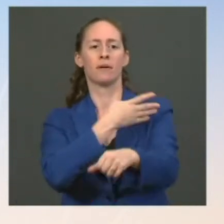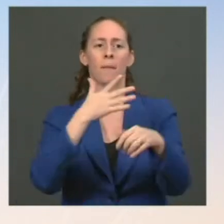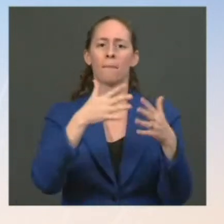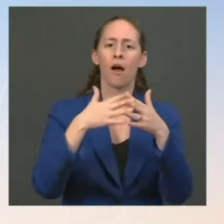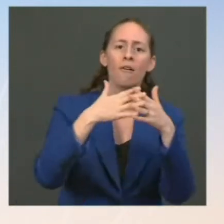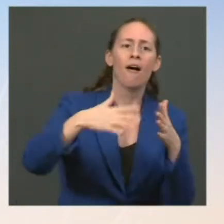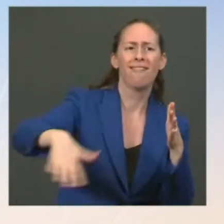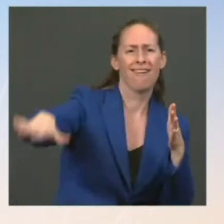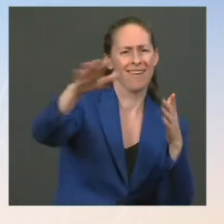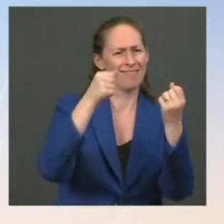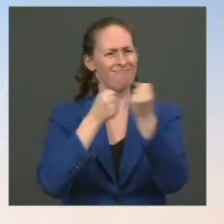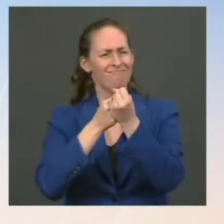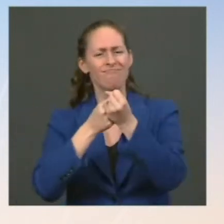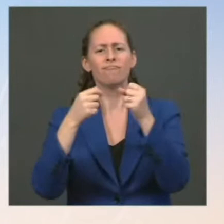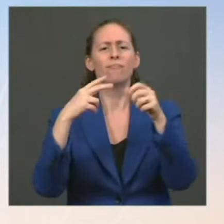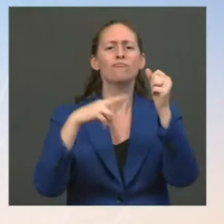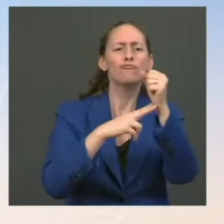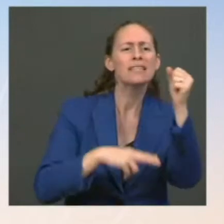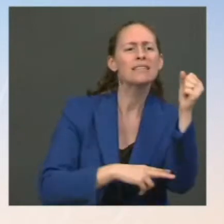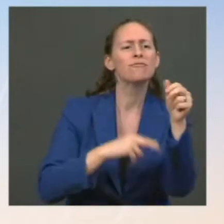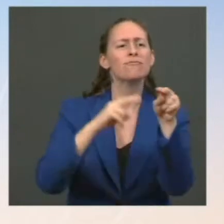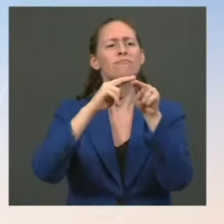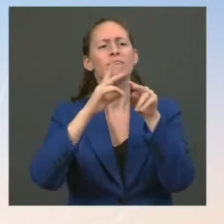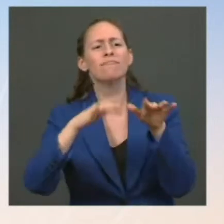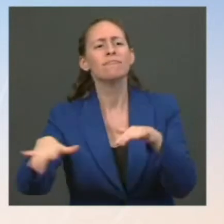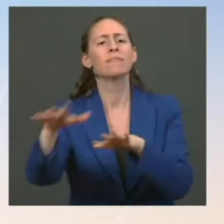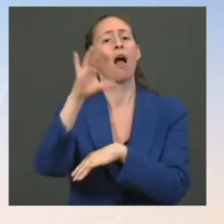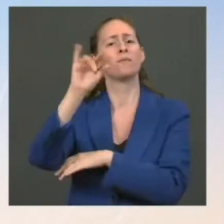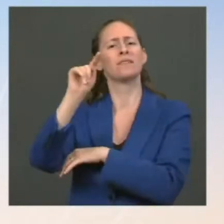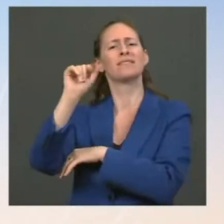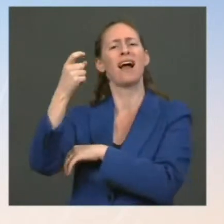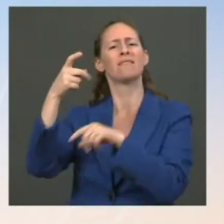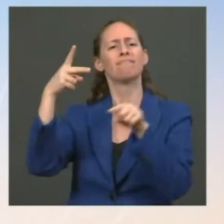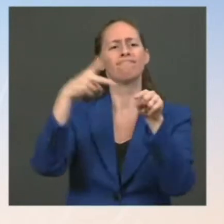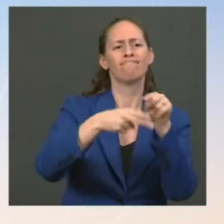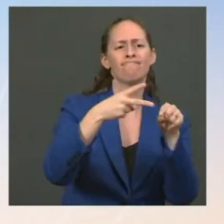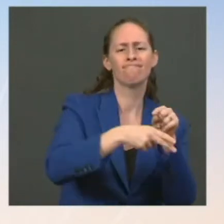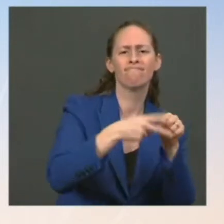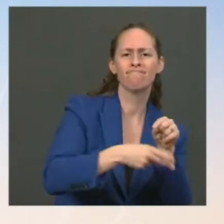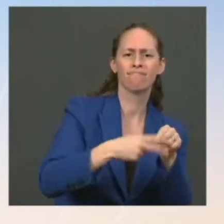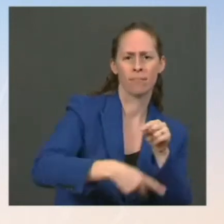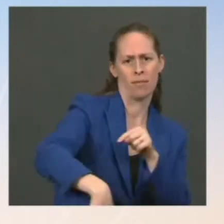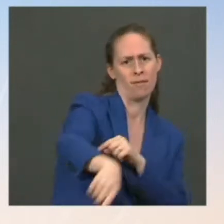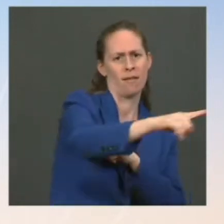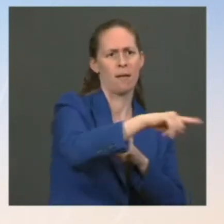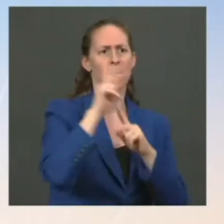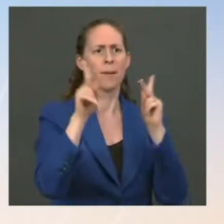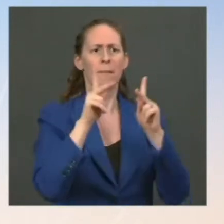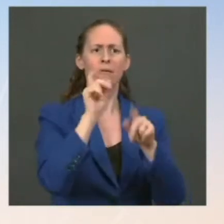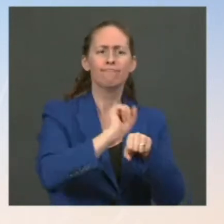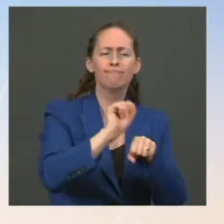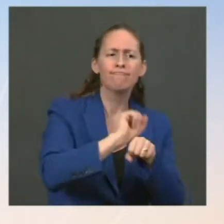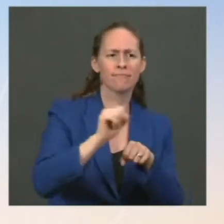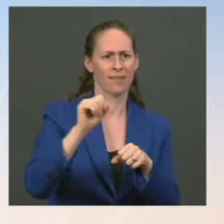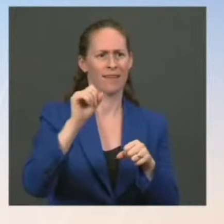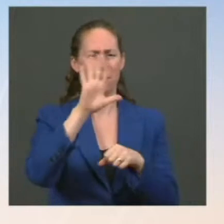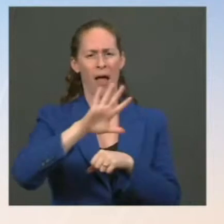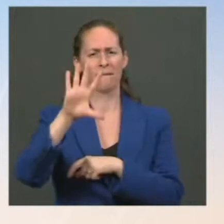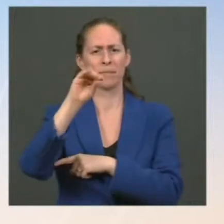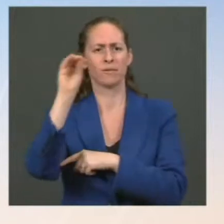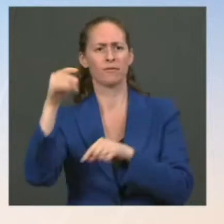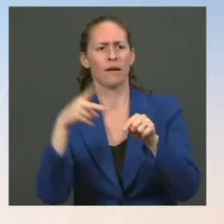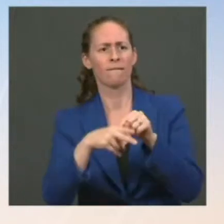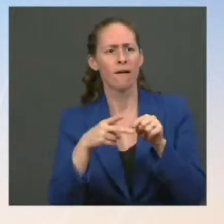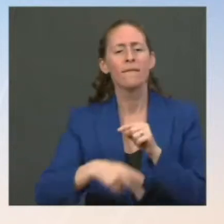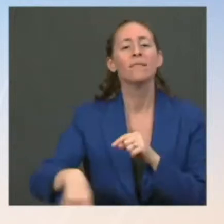historic tax cuts for middle-class families. 50 million Americans would get their taxes cut, 4 million small businesses.